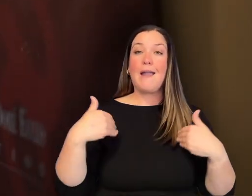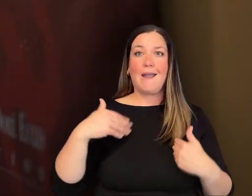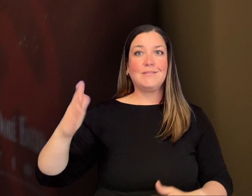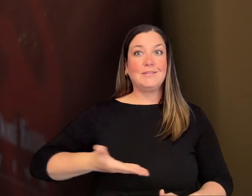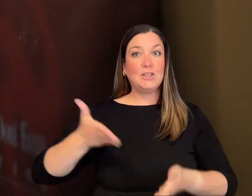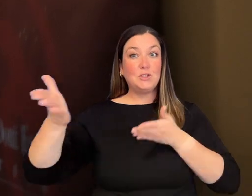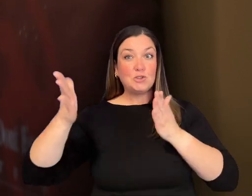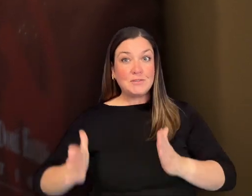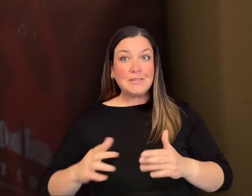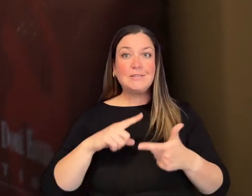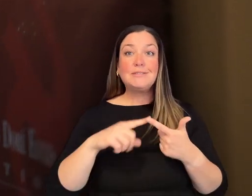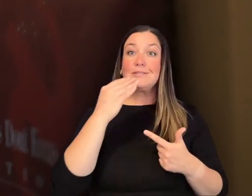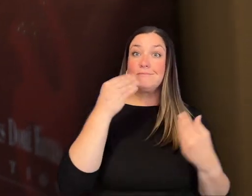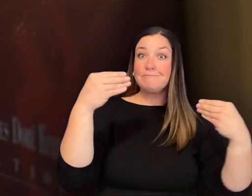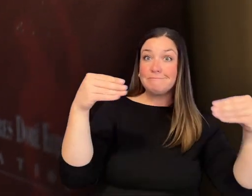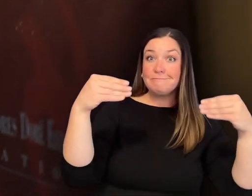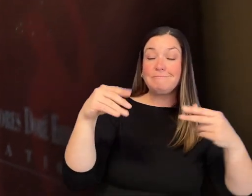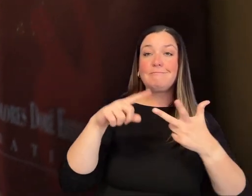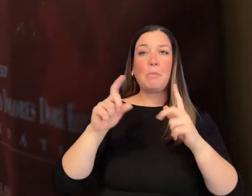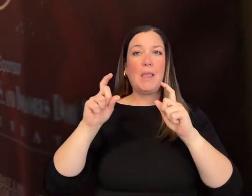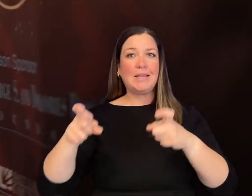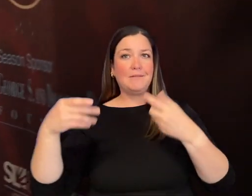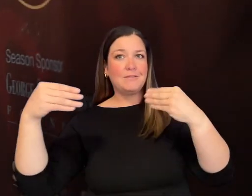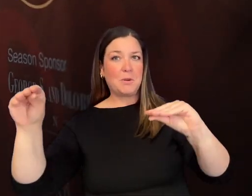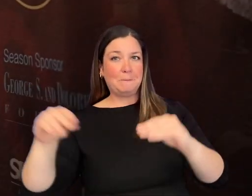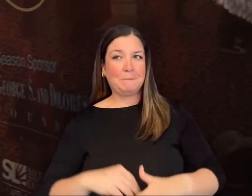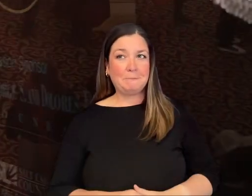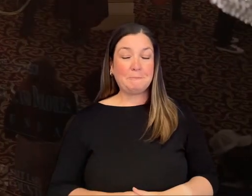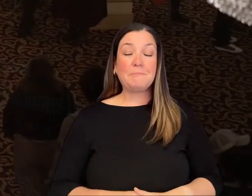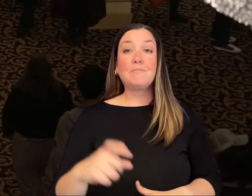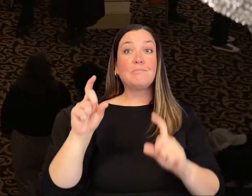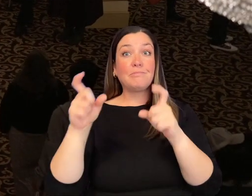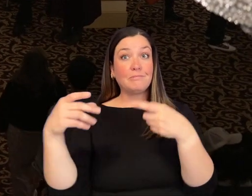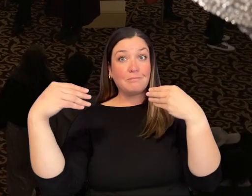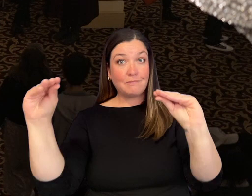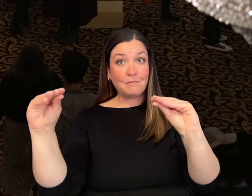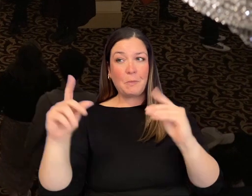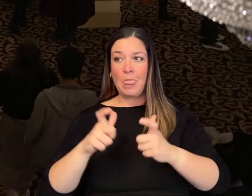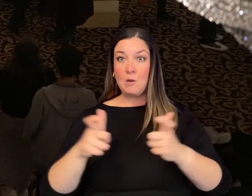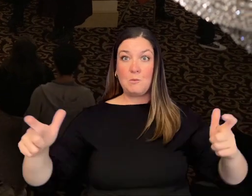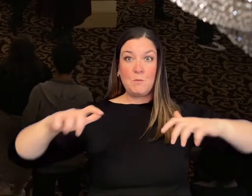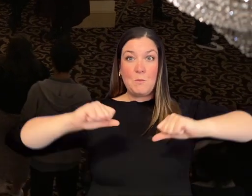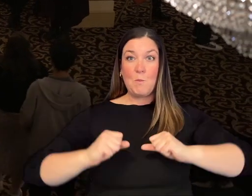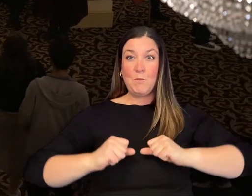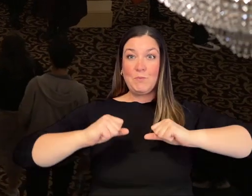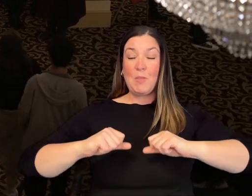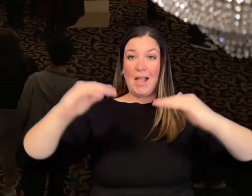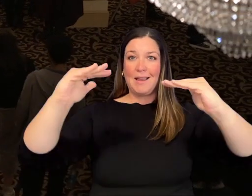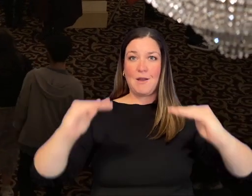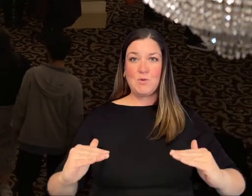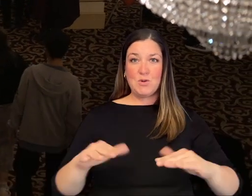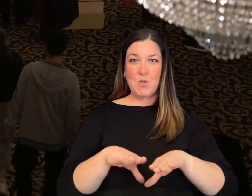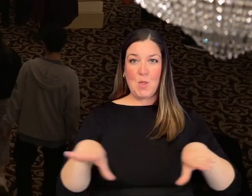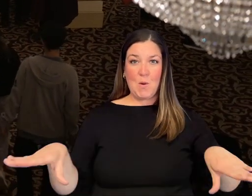you will find patron services, concessions, and the gift shop. The gift shop has wide aisles and